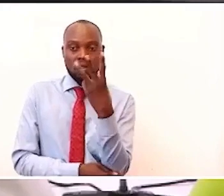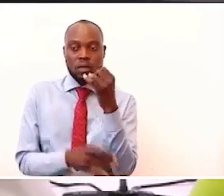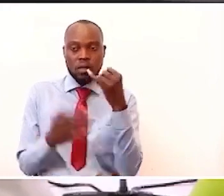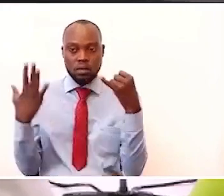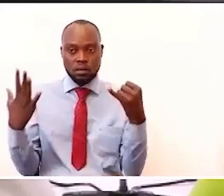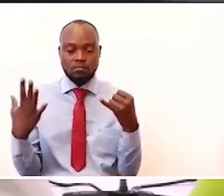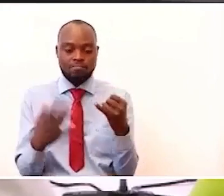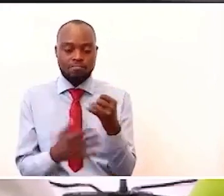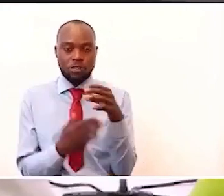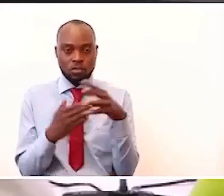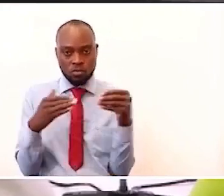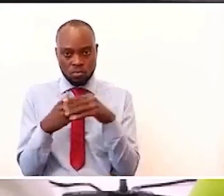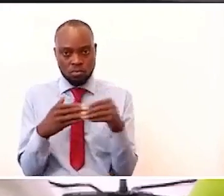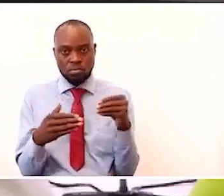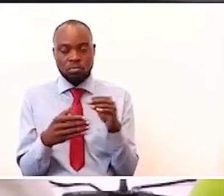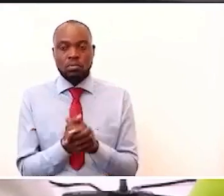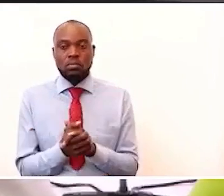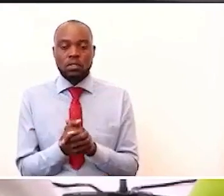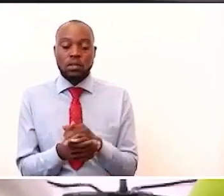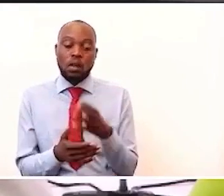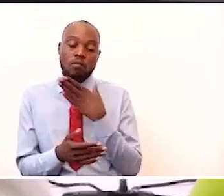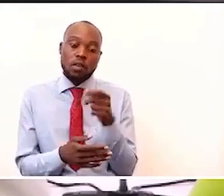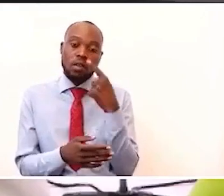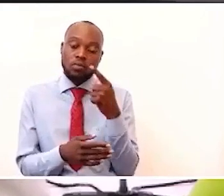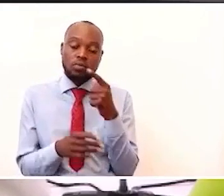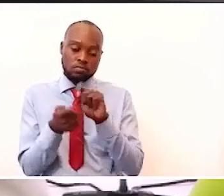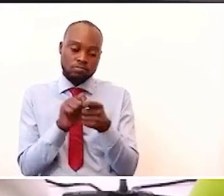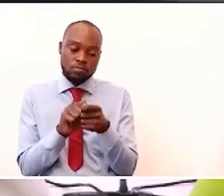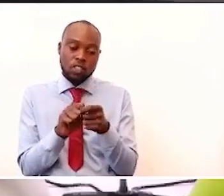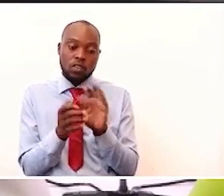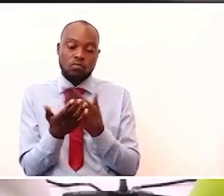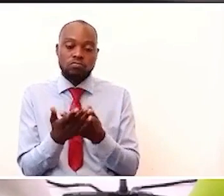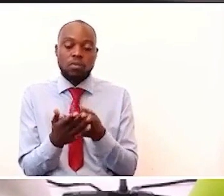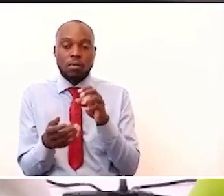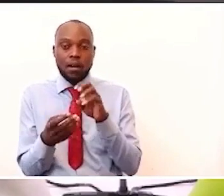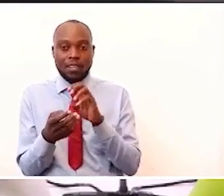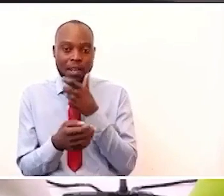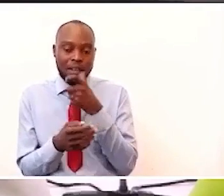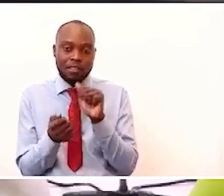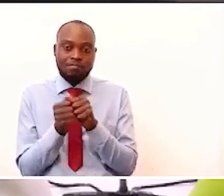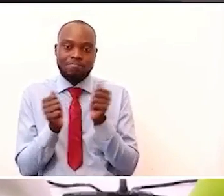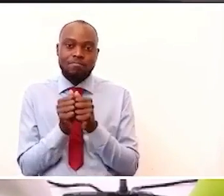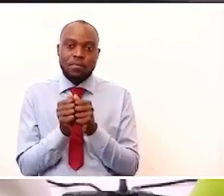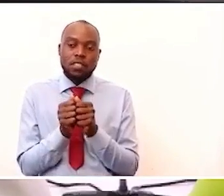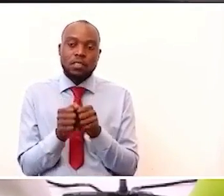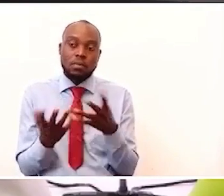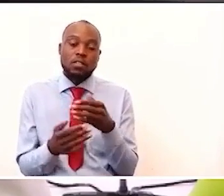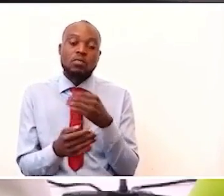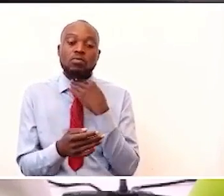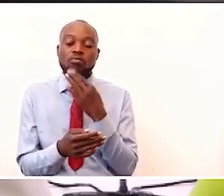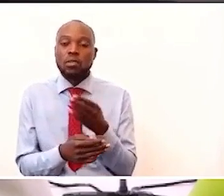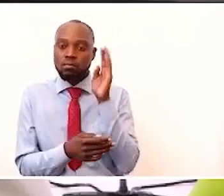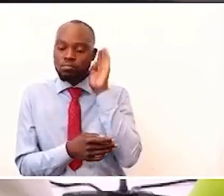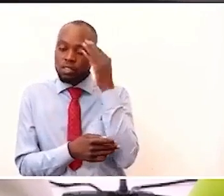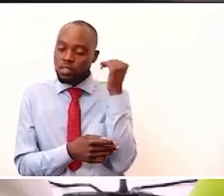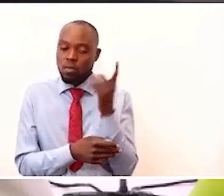looked at. We could actually pay it all off and have some change. Of course, there's all issues around reparations and so on, which should not be forgotten.